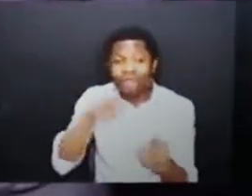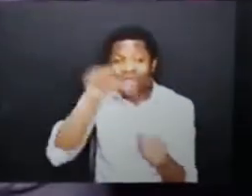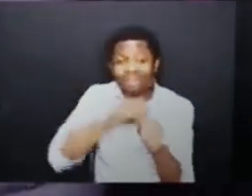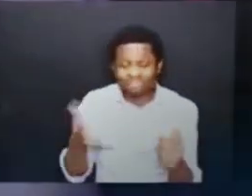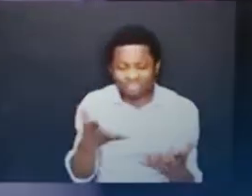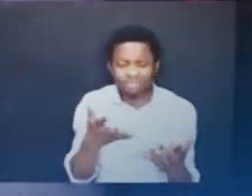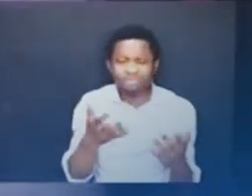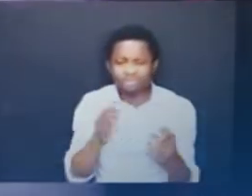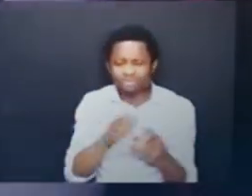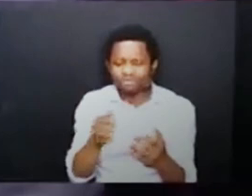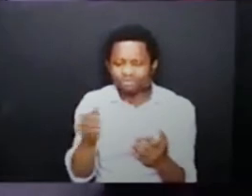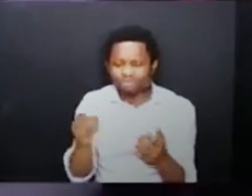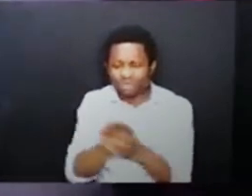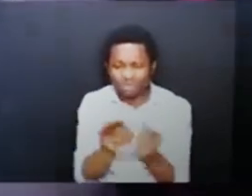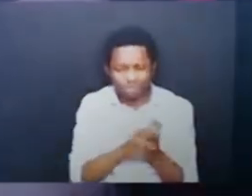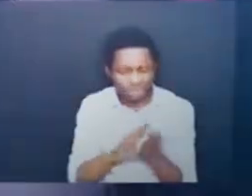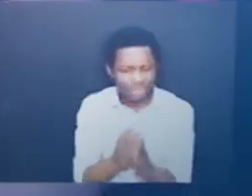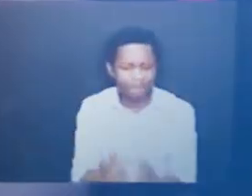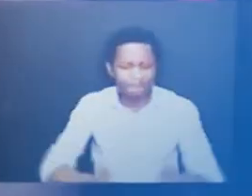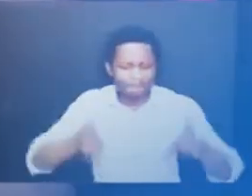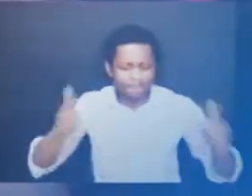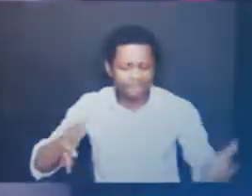So the